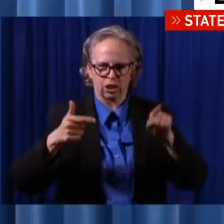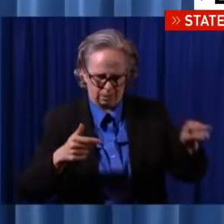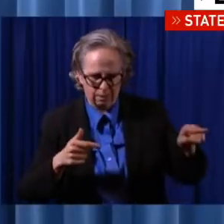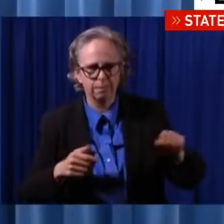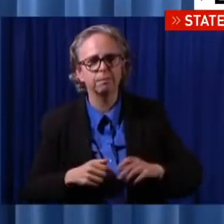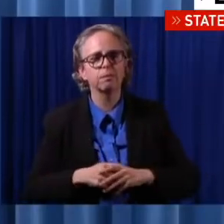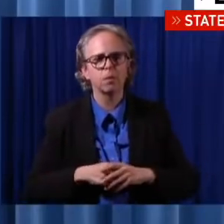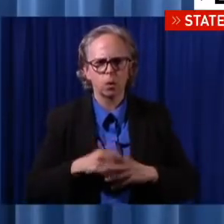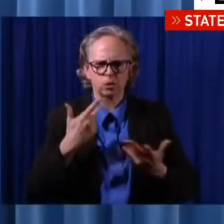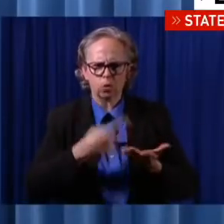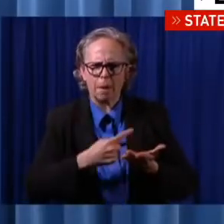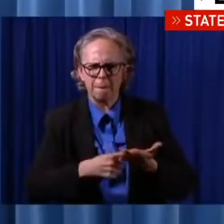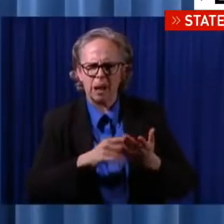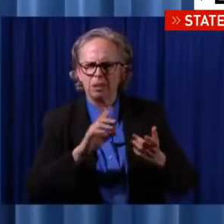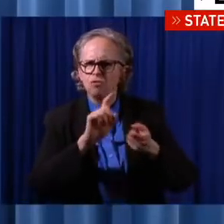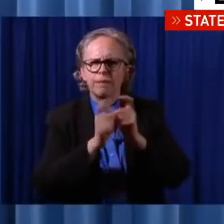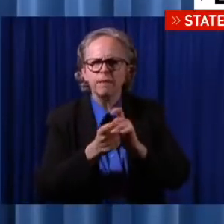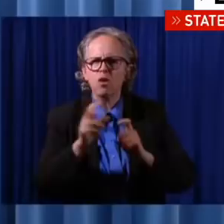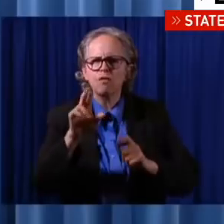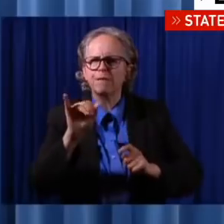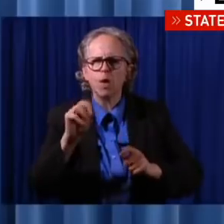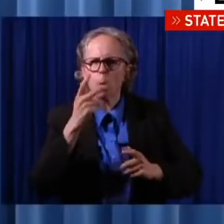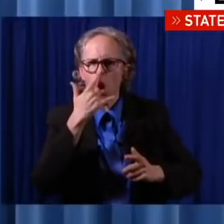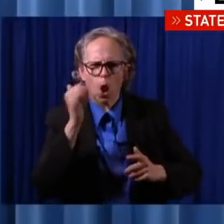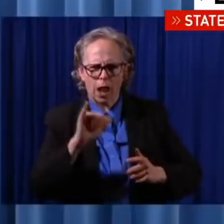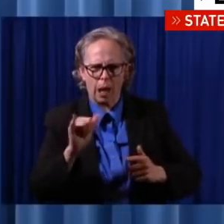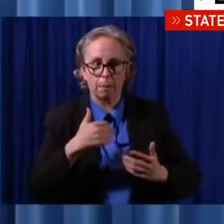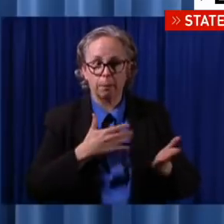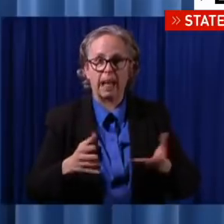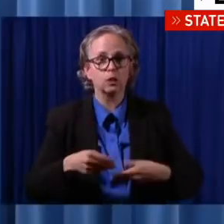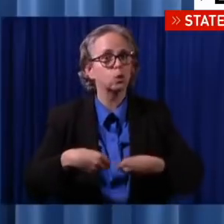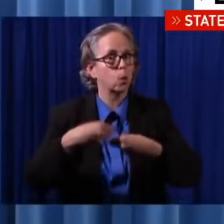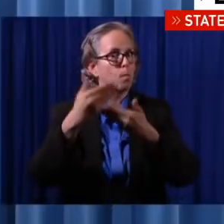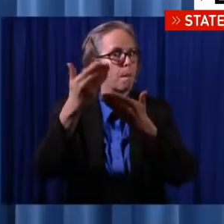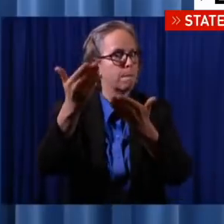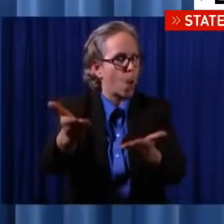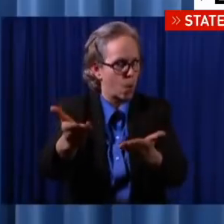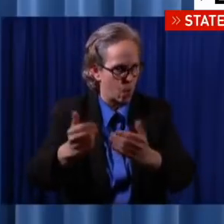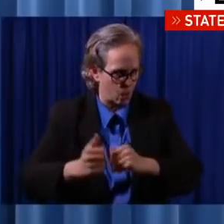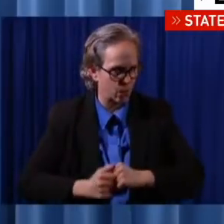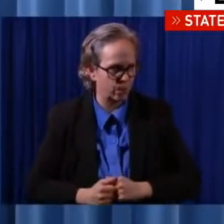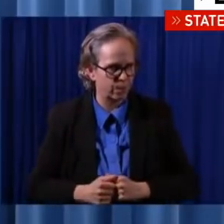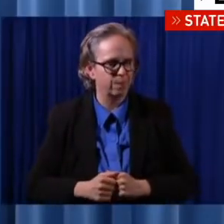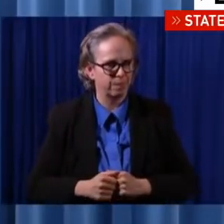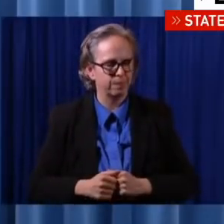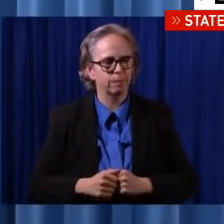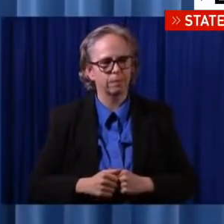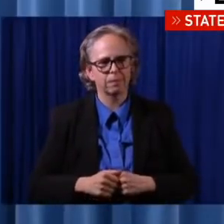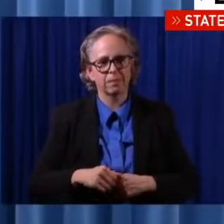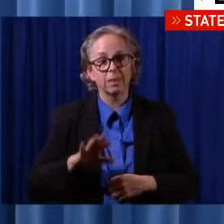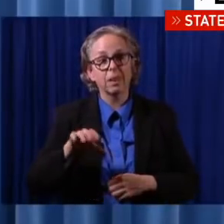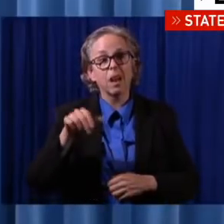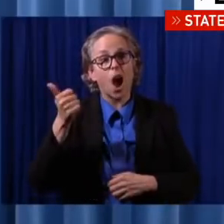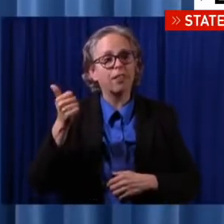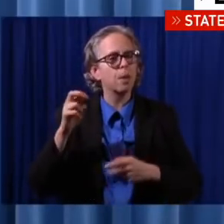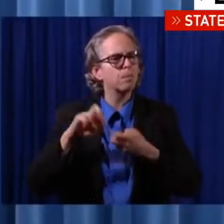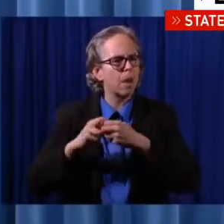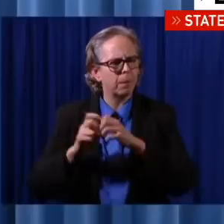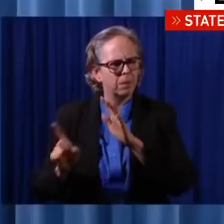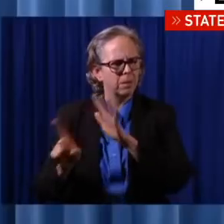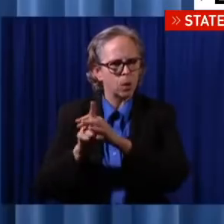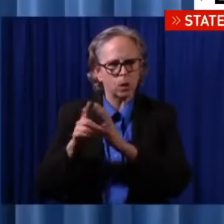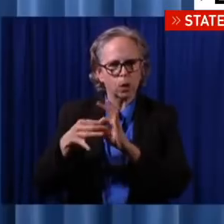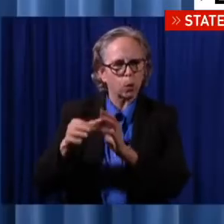reforms that I'm going to propose. I think the other issue, when you talk about the money side